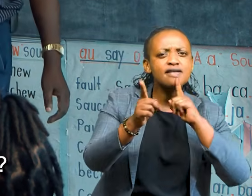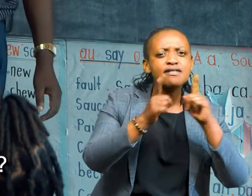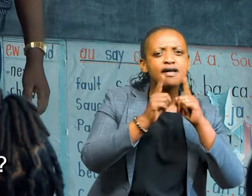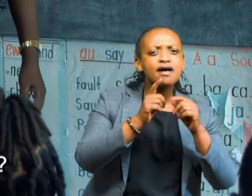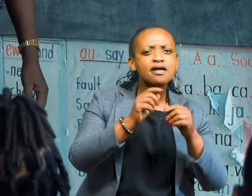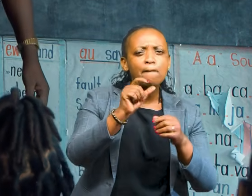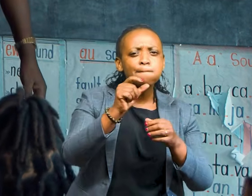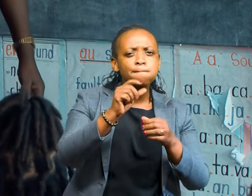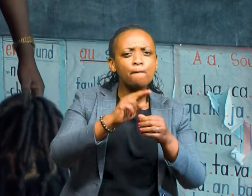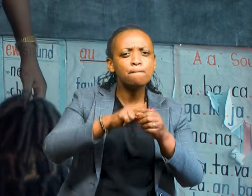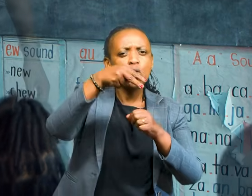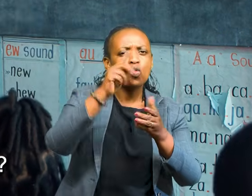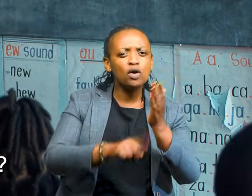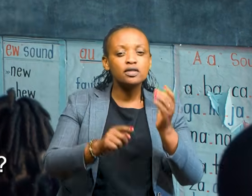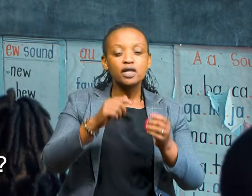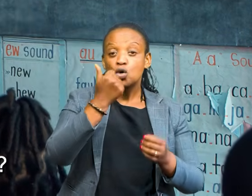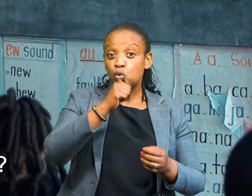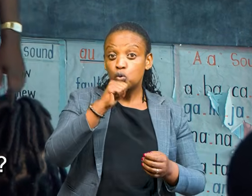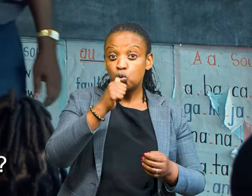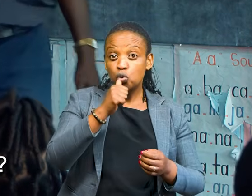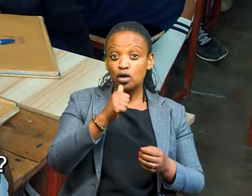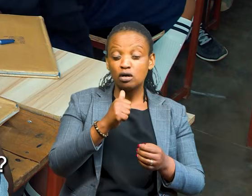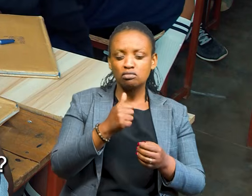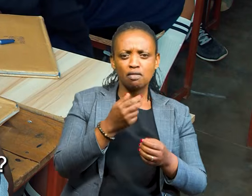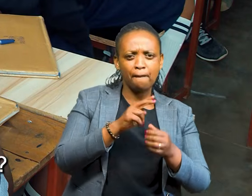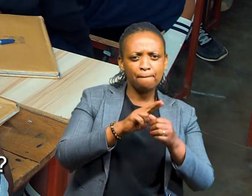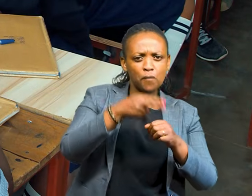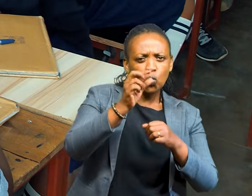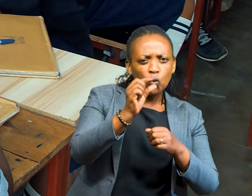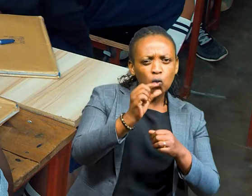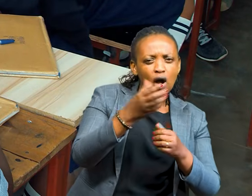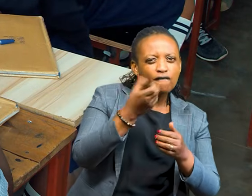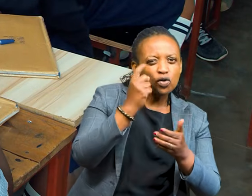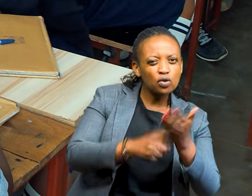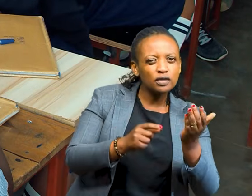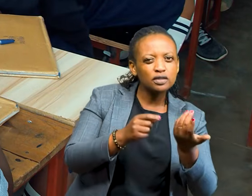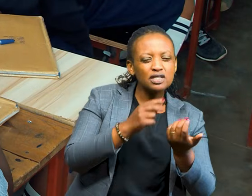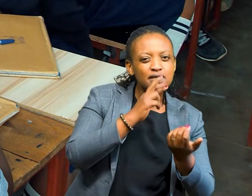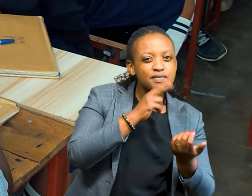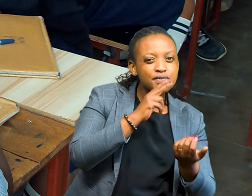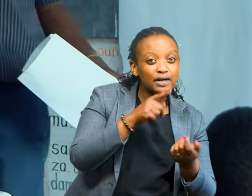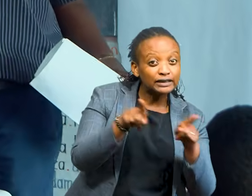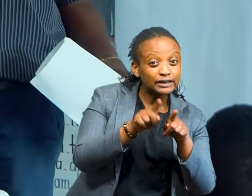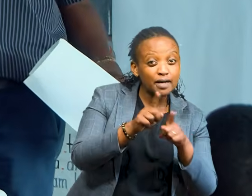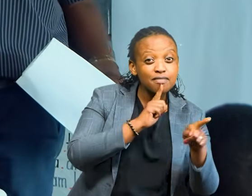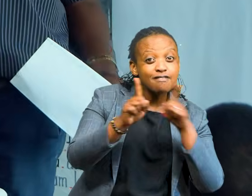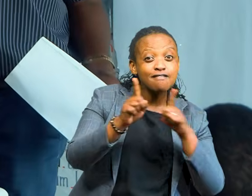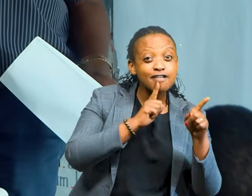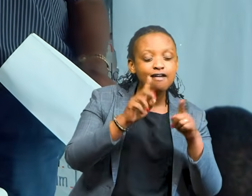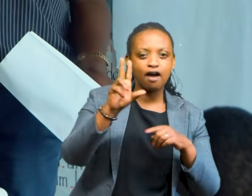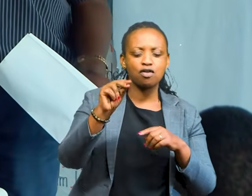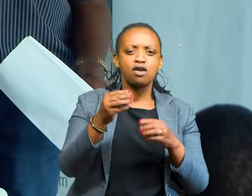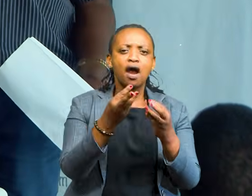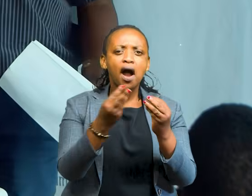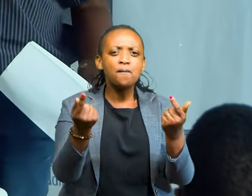bottle top? Blue. What is the color of this bottle top? Red. Are they the same colors?